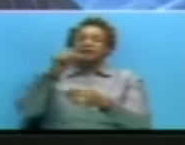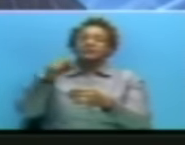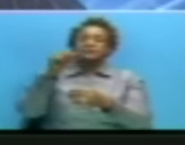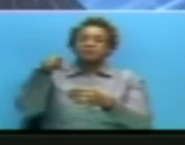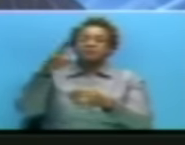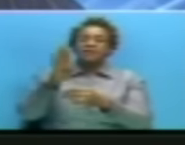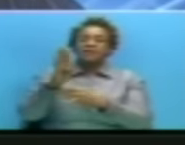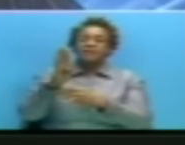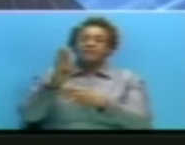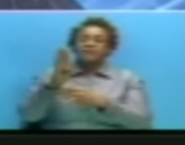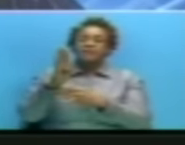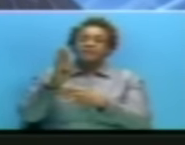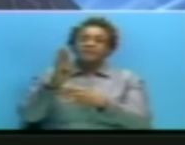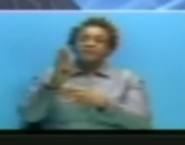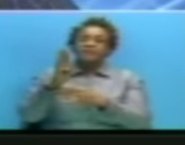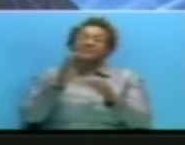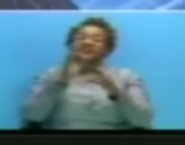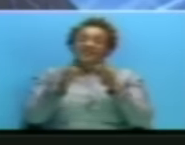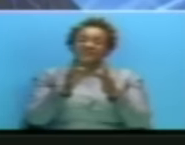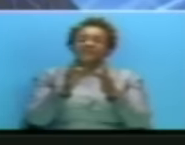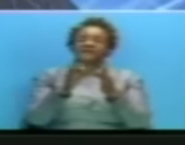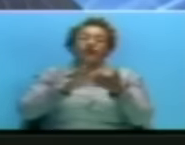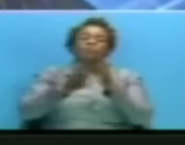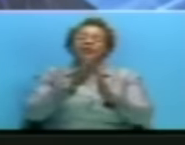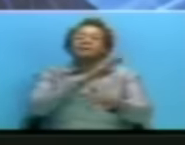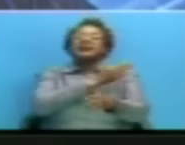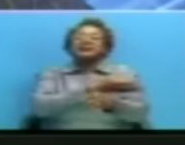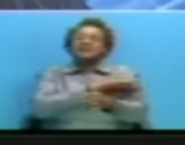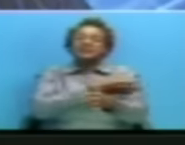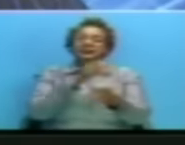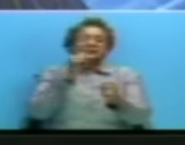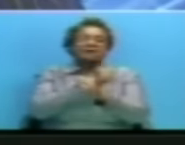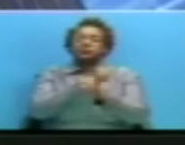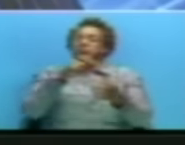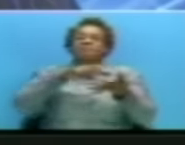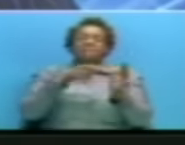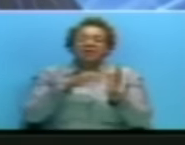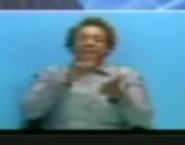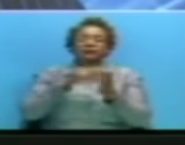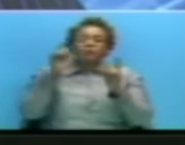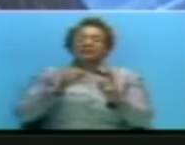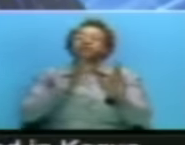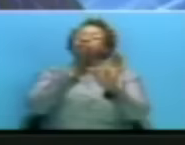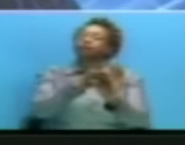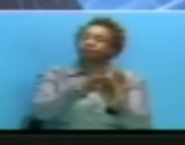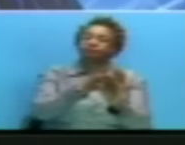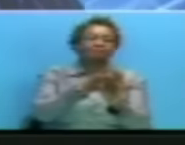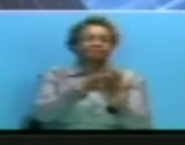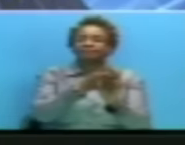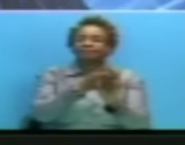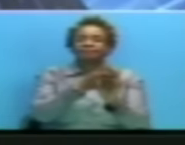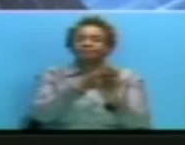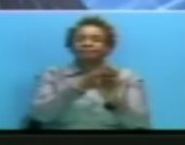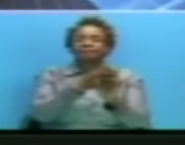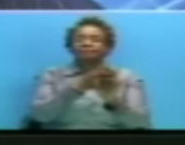definition. If it's no one's mandate, it doesn't mean that you have to appropriate it. Because it's called film and stage plays. Yes. Yeah,